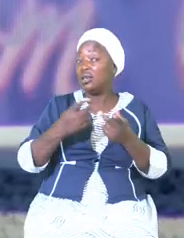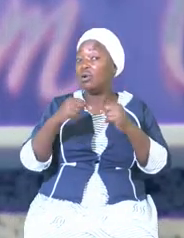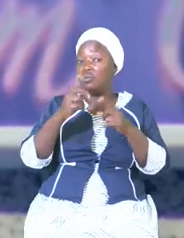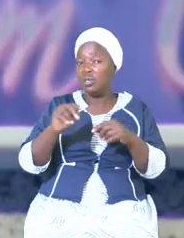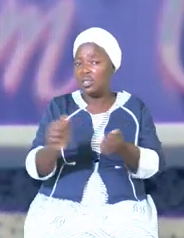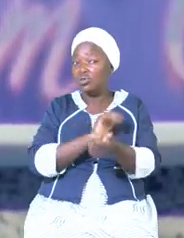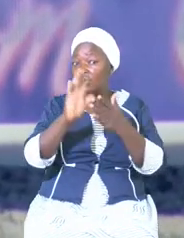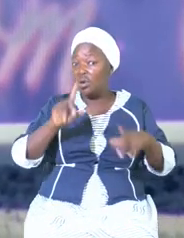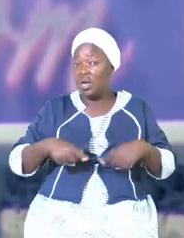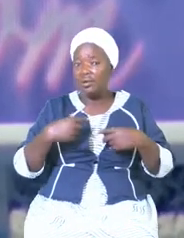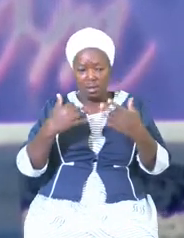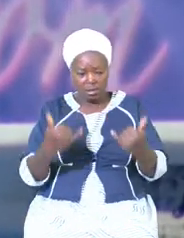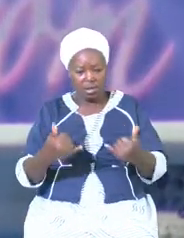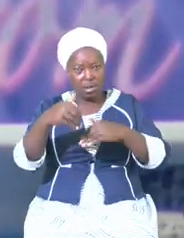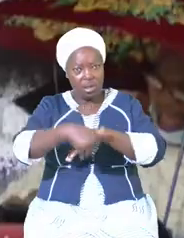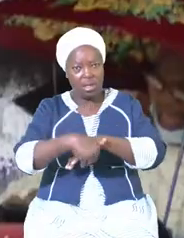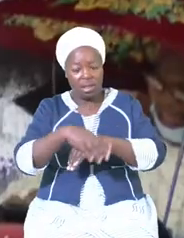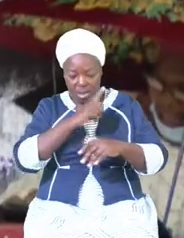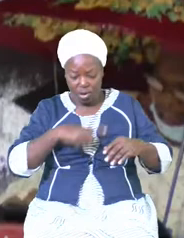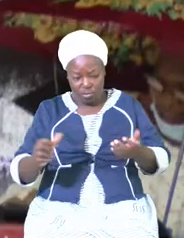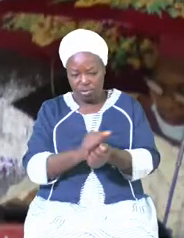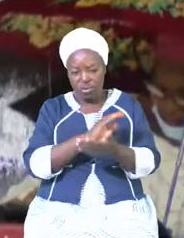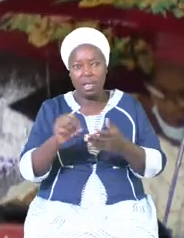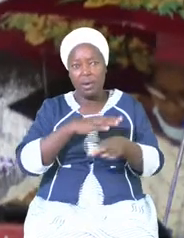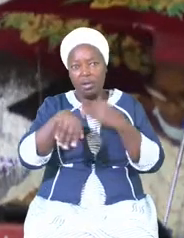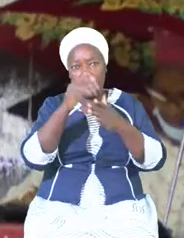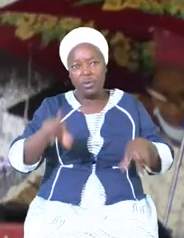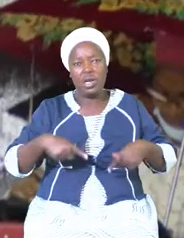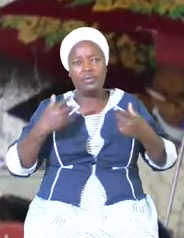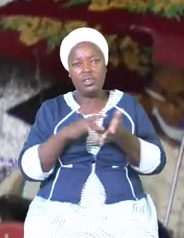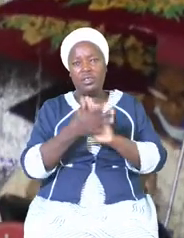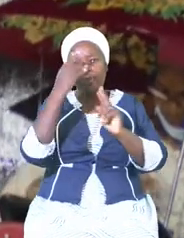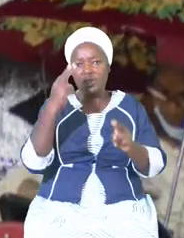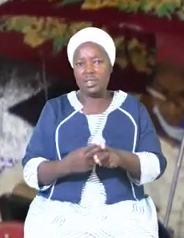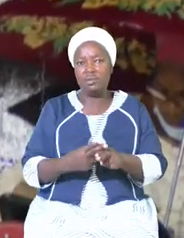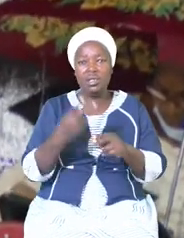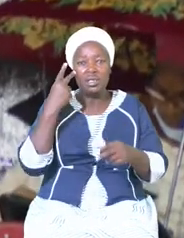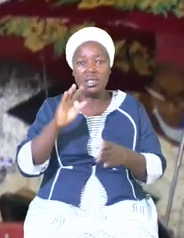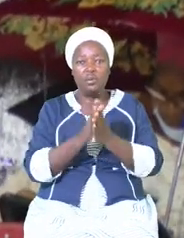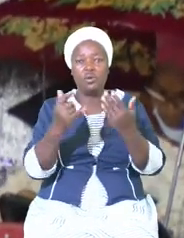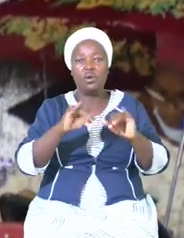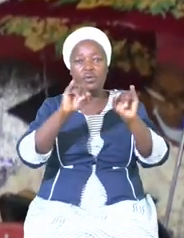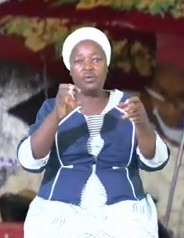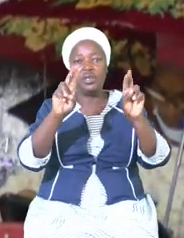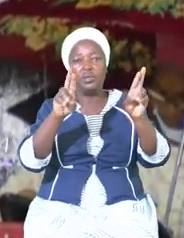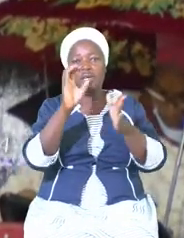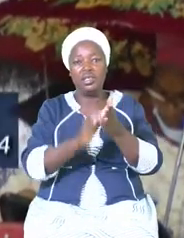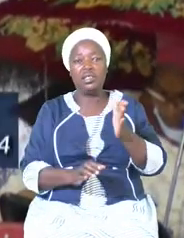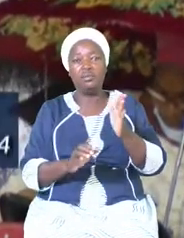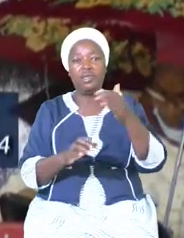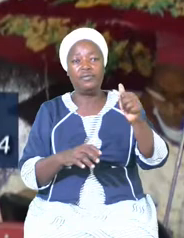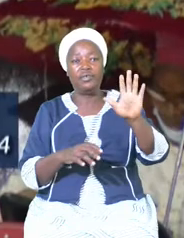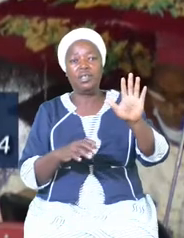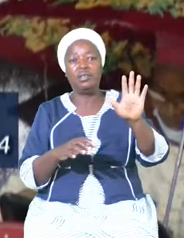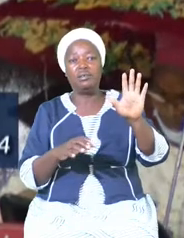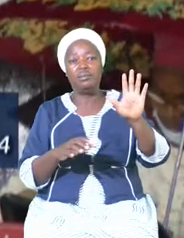them out of your life in Jesus' name. Look at Jeremiah chapter 15. In Jeremiah chapter